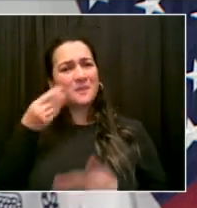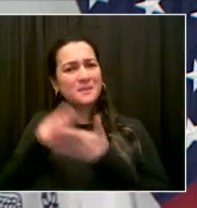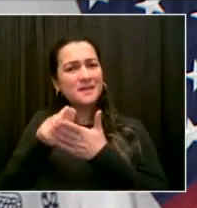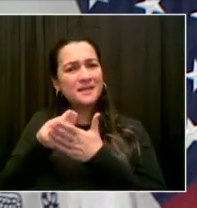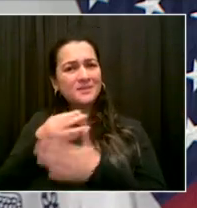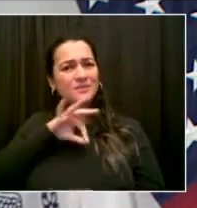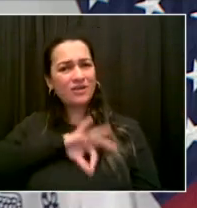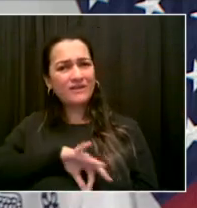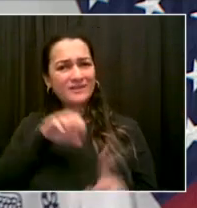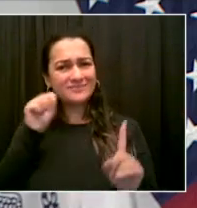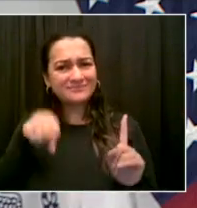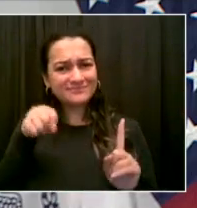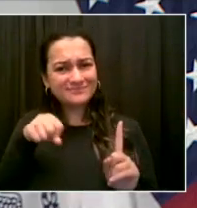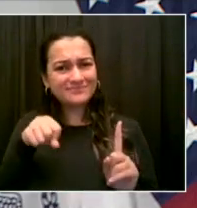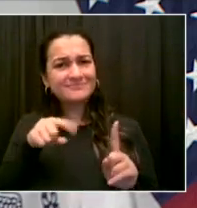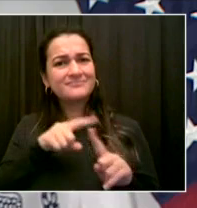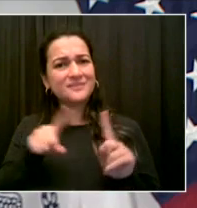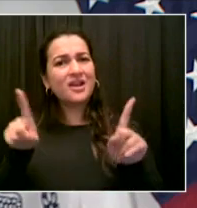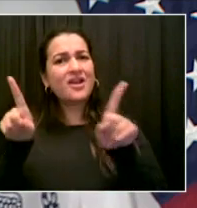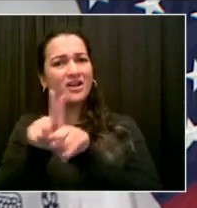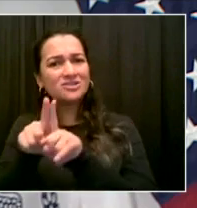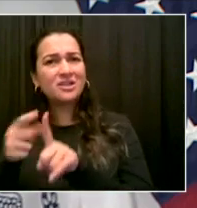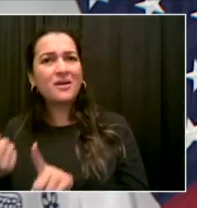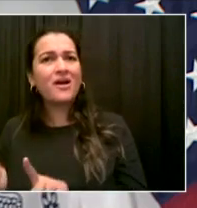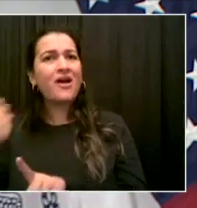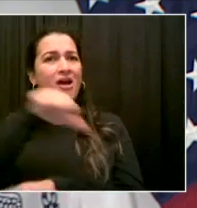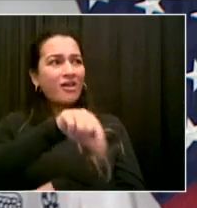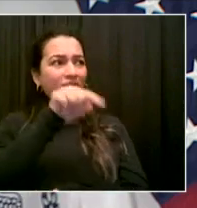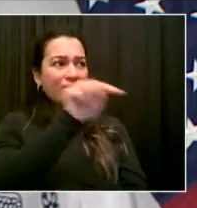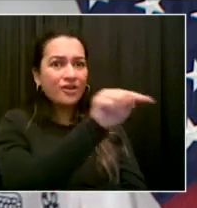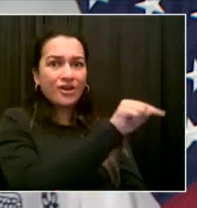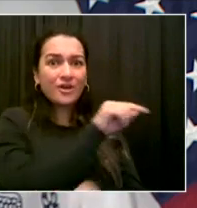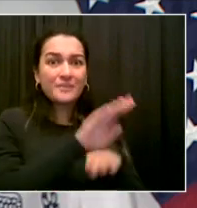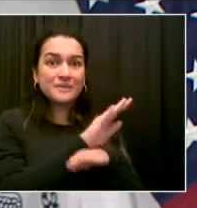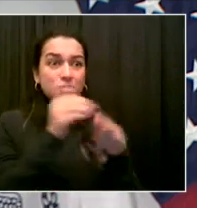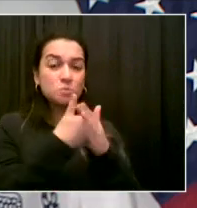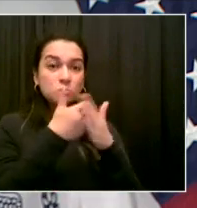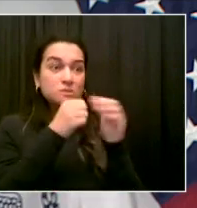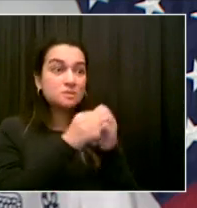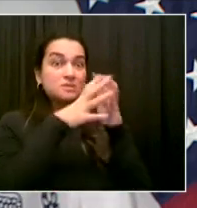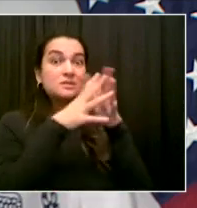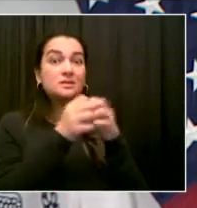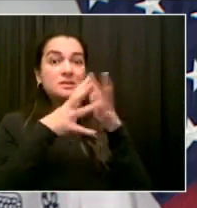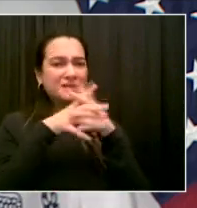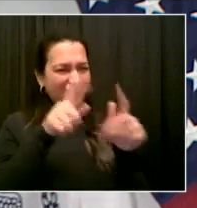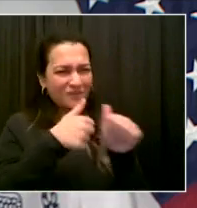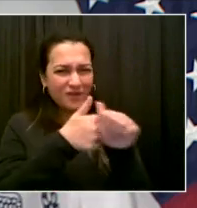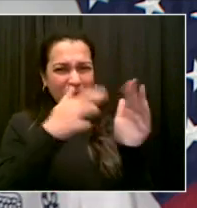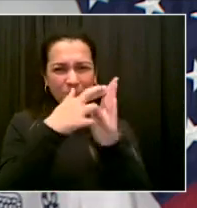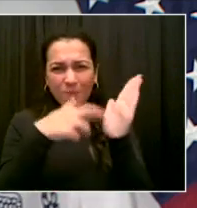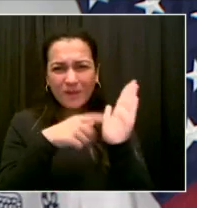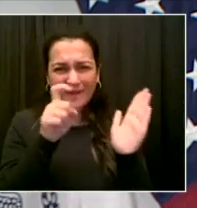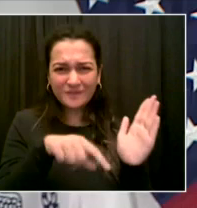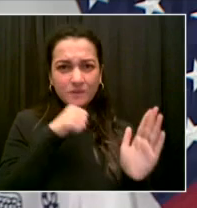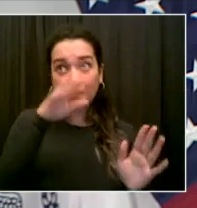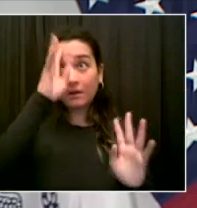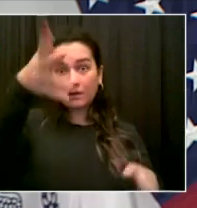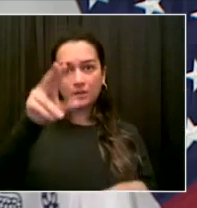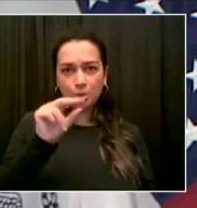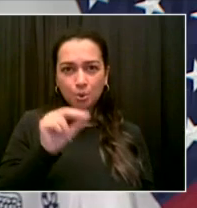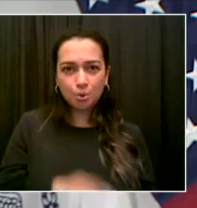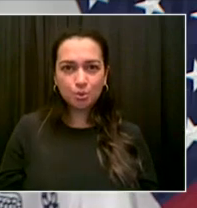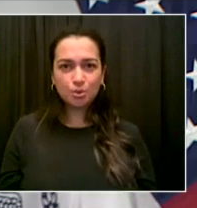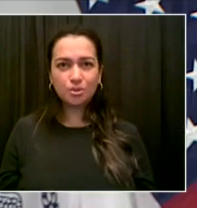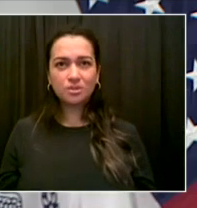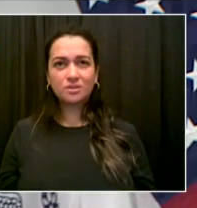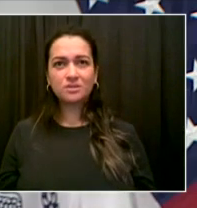So we welcome more options so long as people follow the law. We have time for two more for today. The next is Katie Honan from the